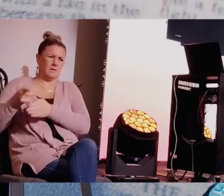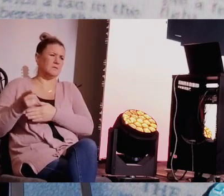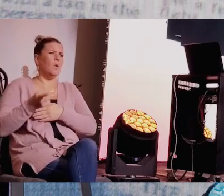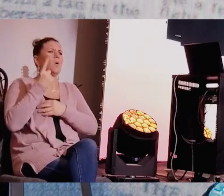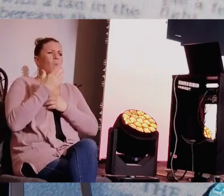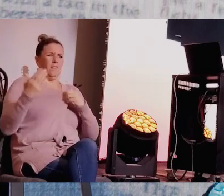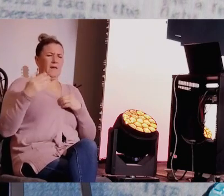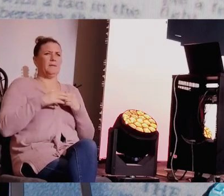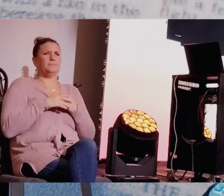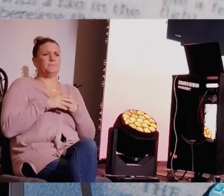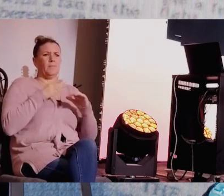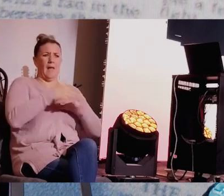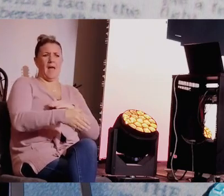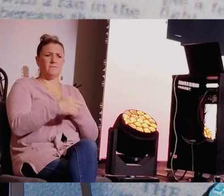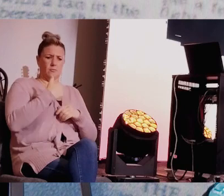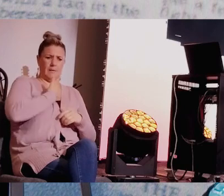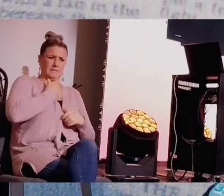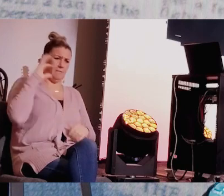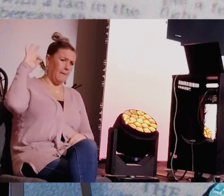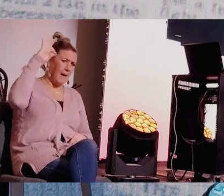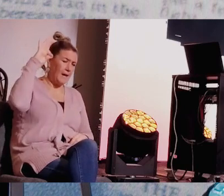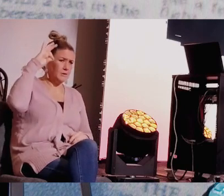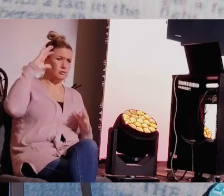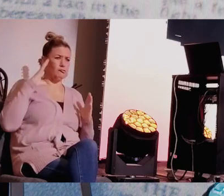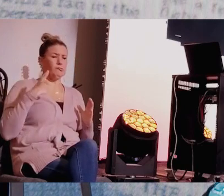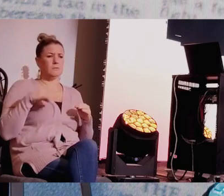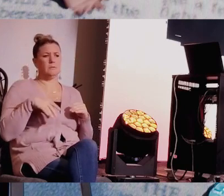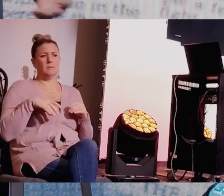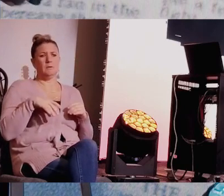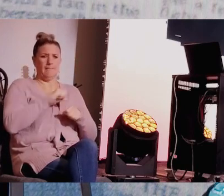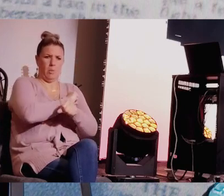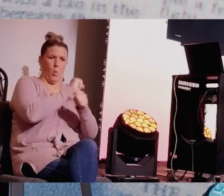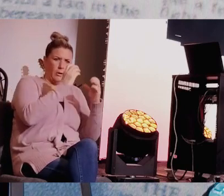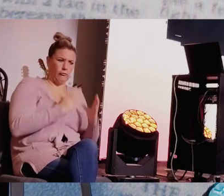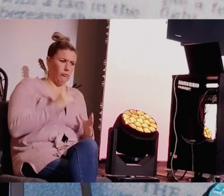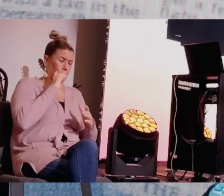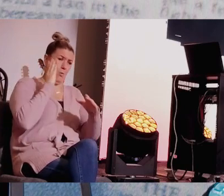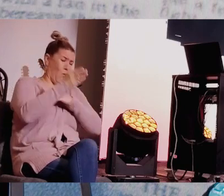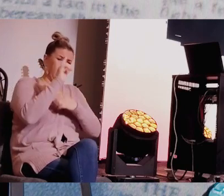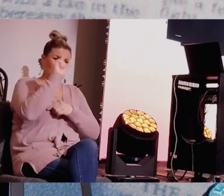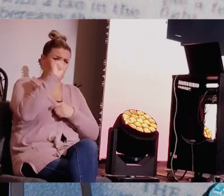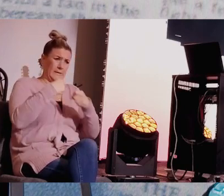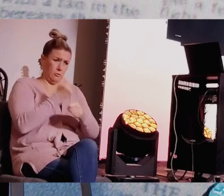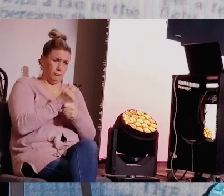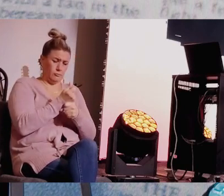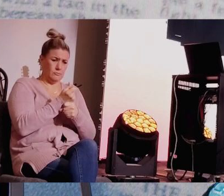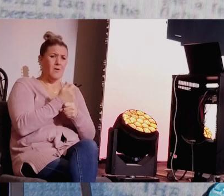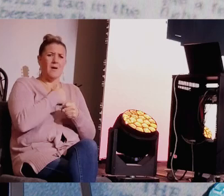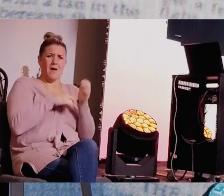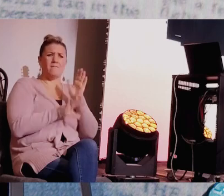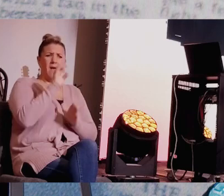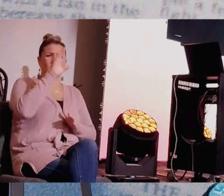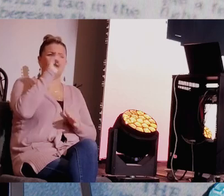thing, especially after being a pastor, after being a employer for over 20 plus years, I have